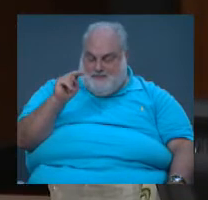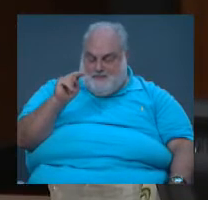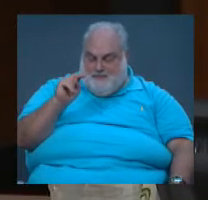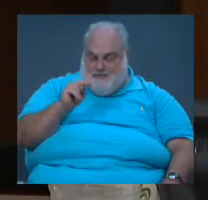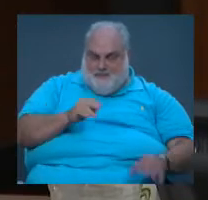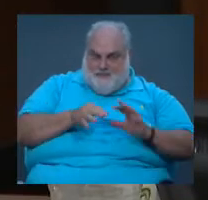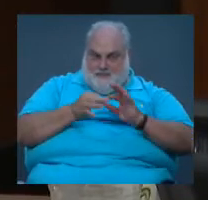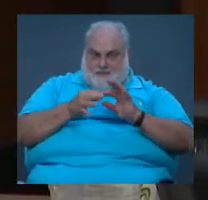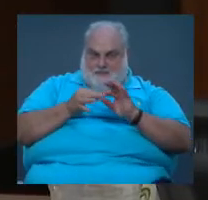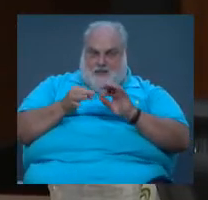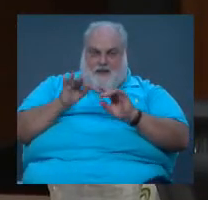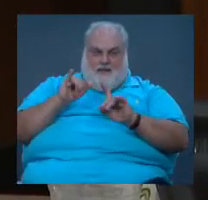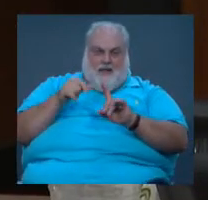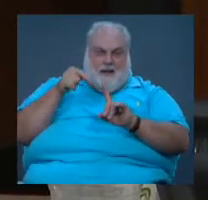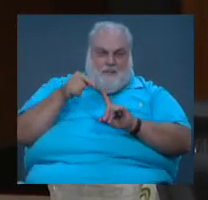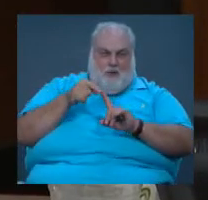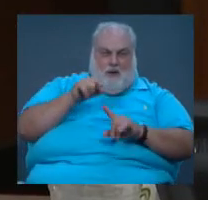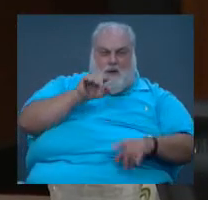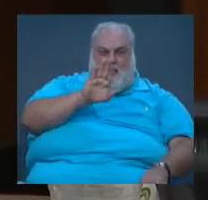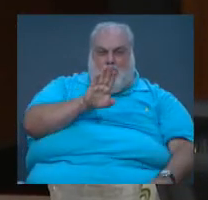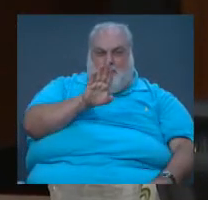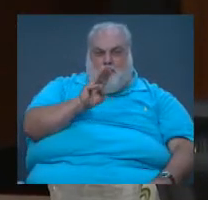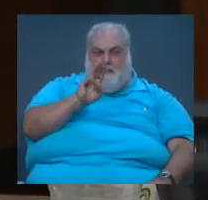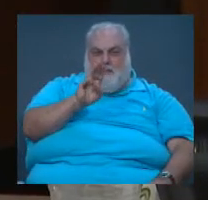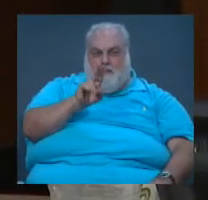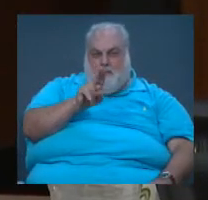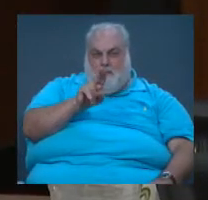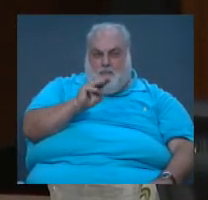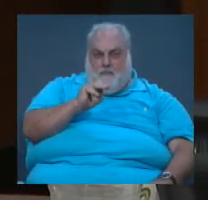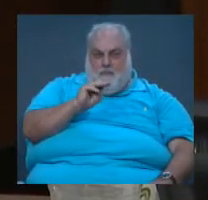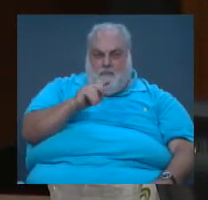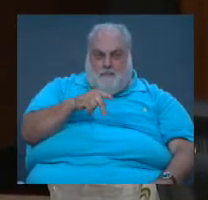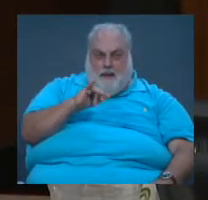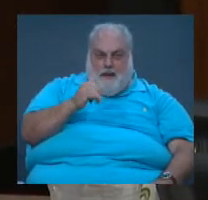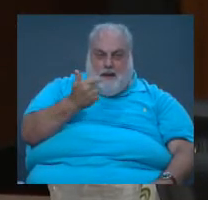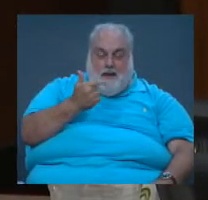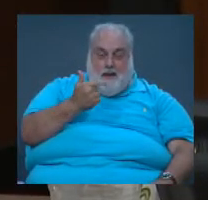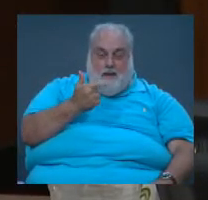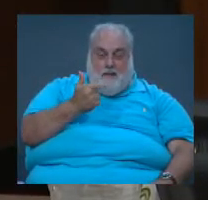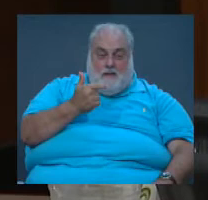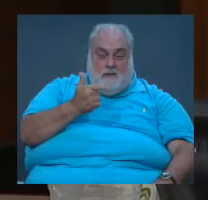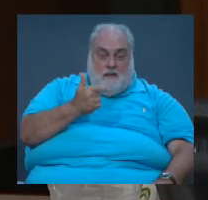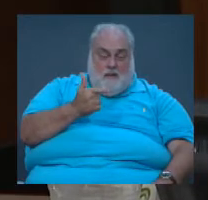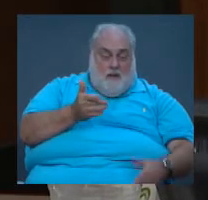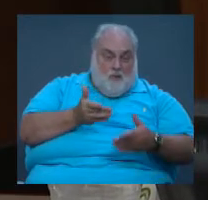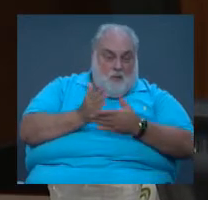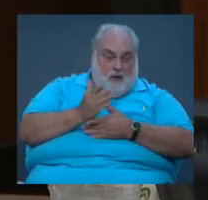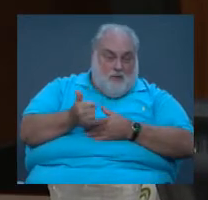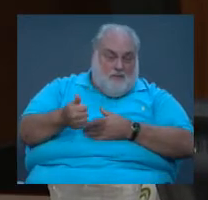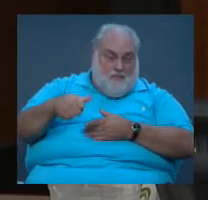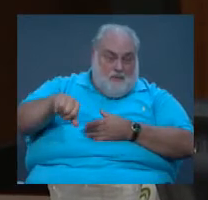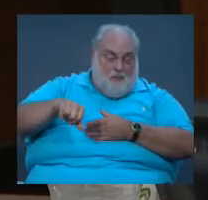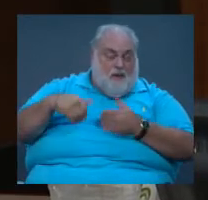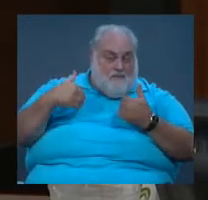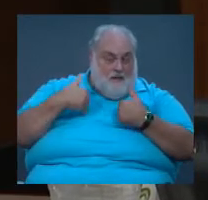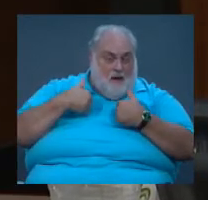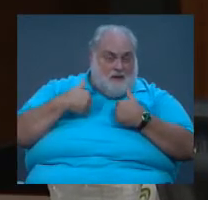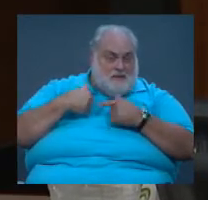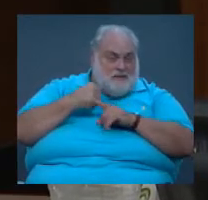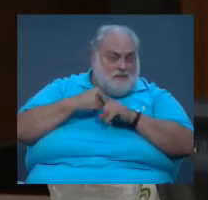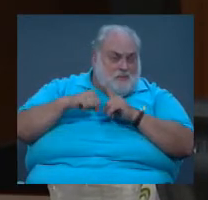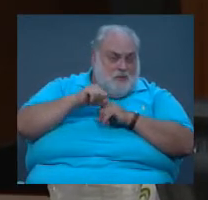On that point about bumping and right of refusal, we have had cases where we've actually had